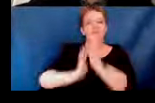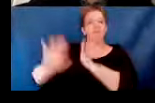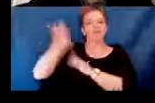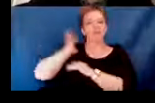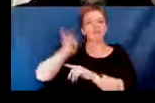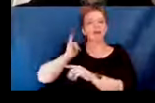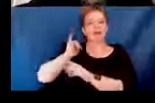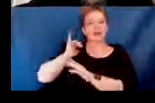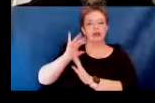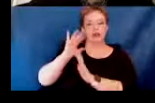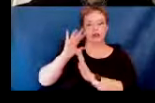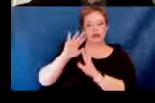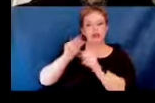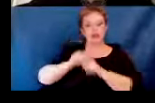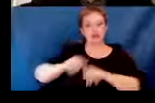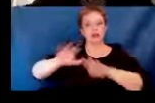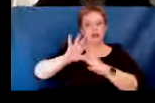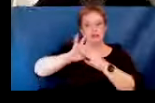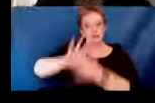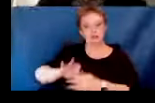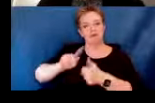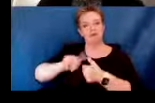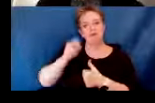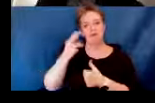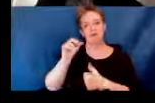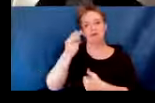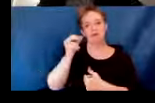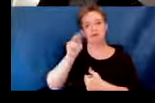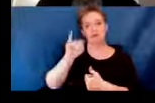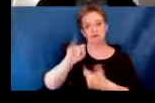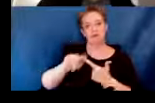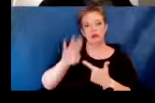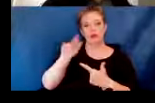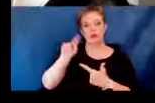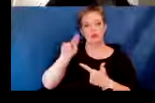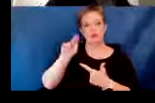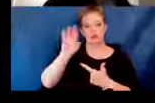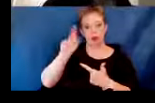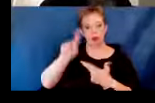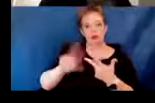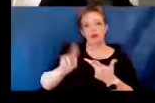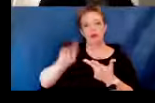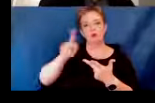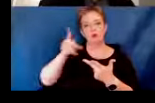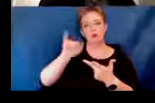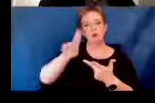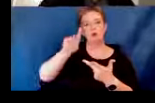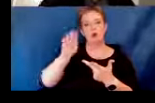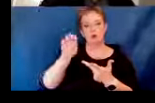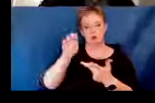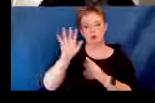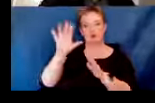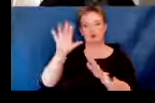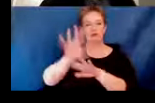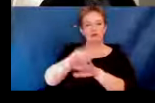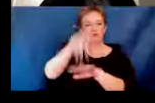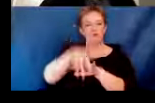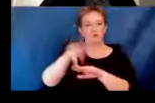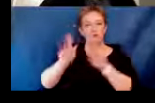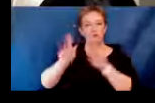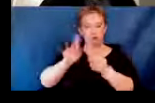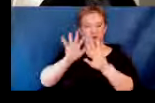and unceded territory of the Shoshone, Bannock, and Northern Paiute people whose land the site is on today. So